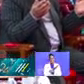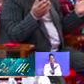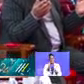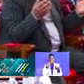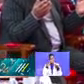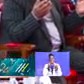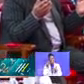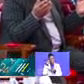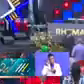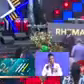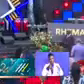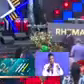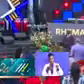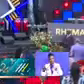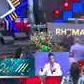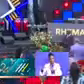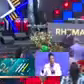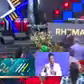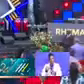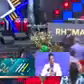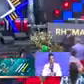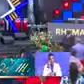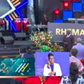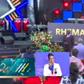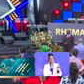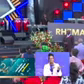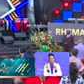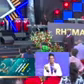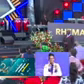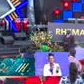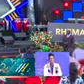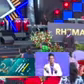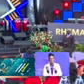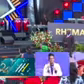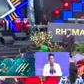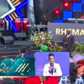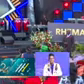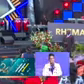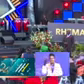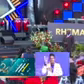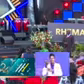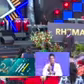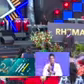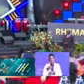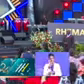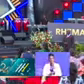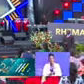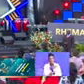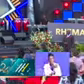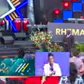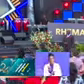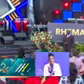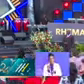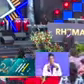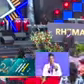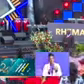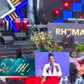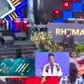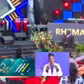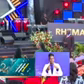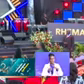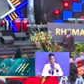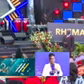and thank you for the privilege we don't take it for granted that God has used you to